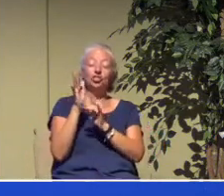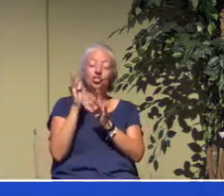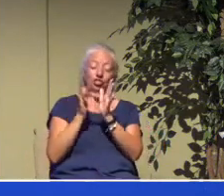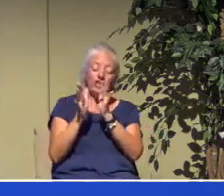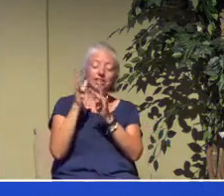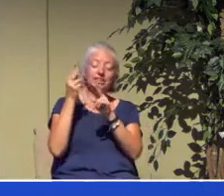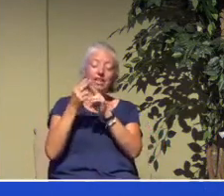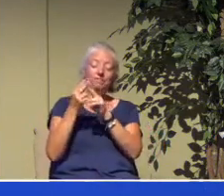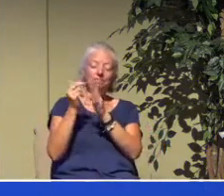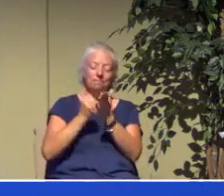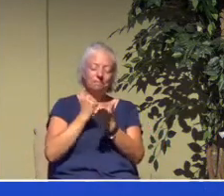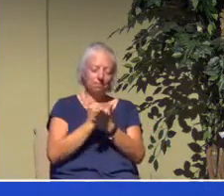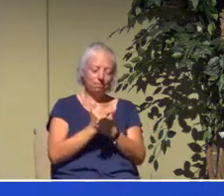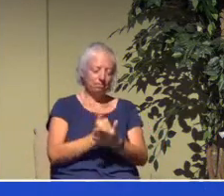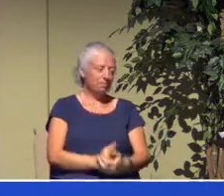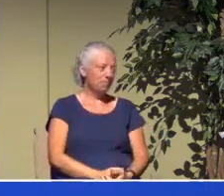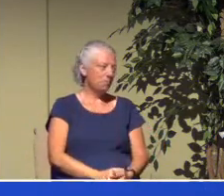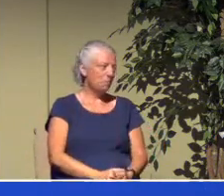Amen.